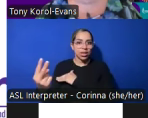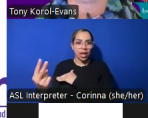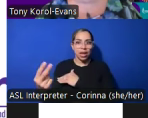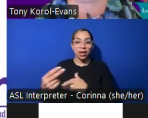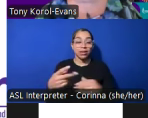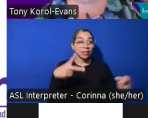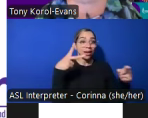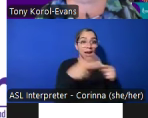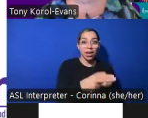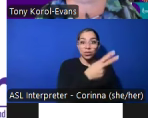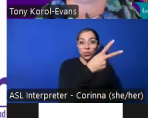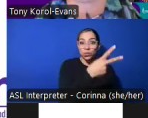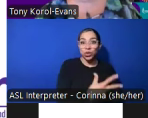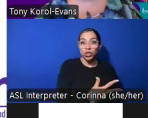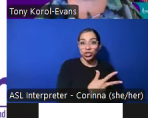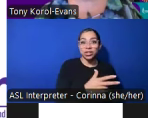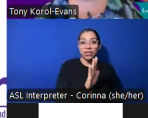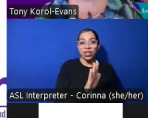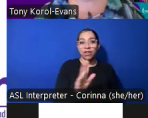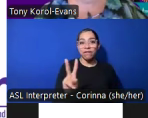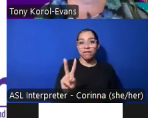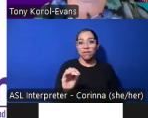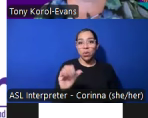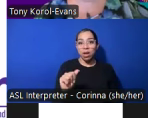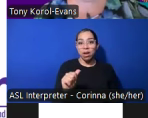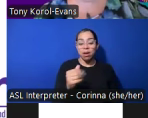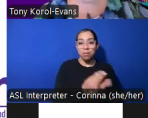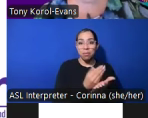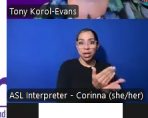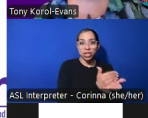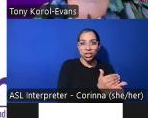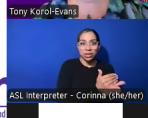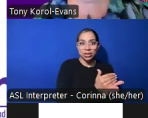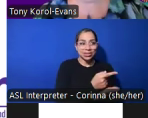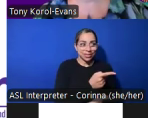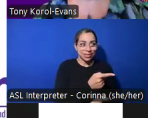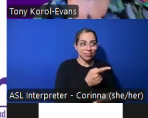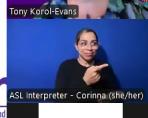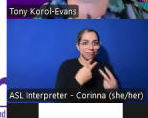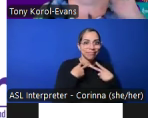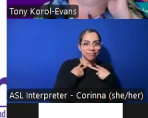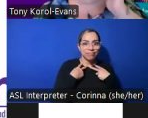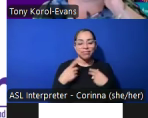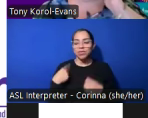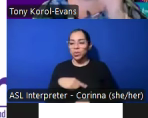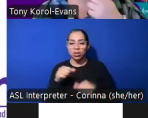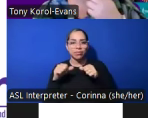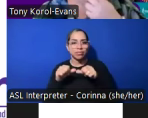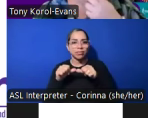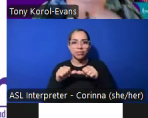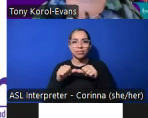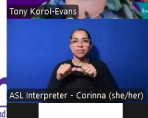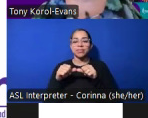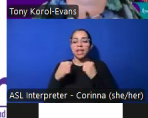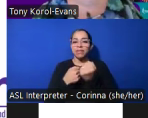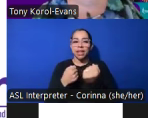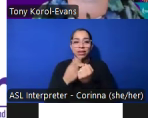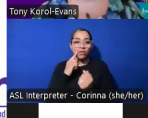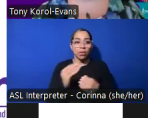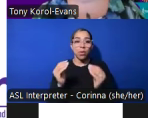by 2/3 their VOCA budget. So we are constantly advocating for more funding for DOM-V, for VOCA,